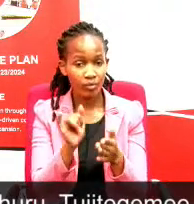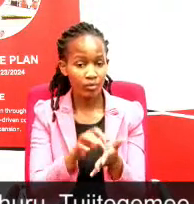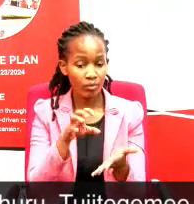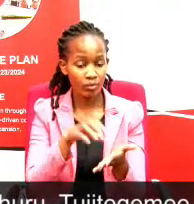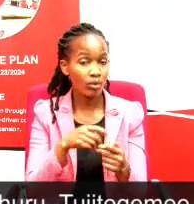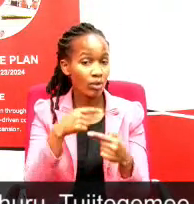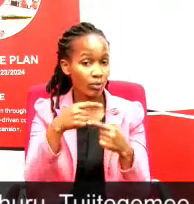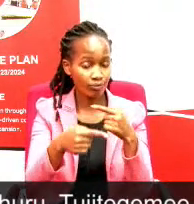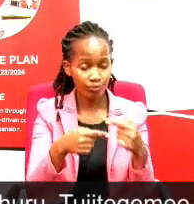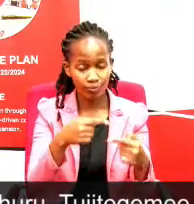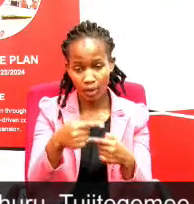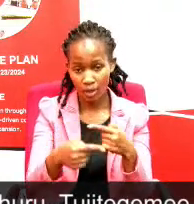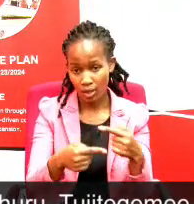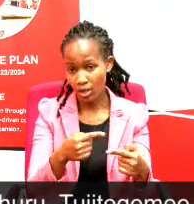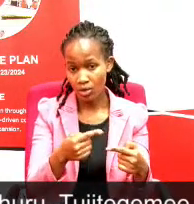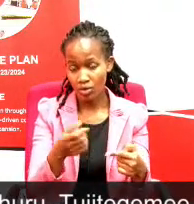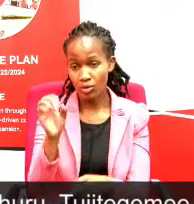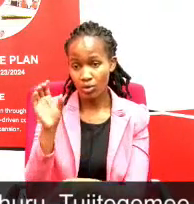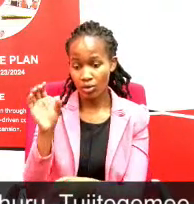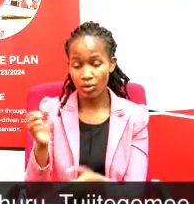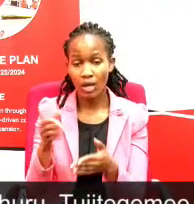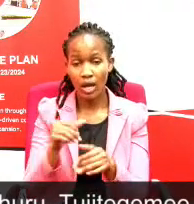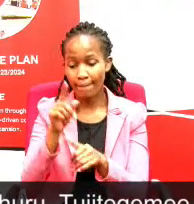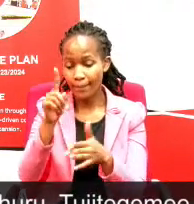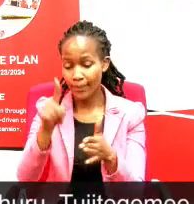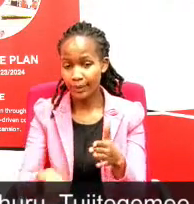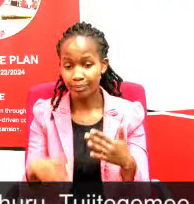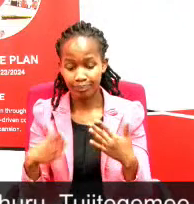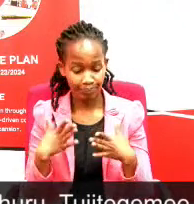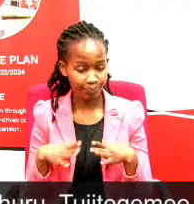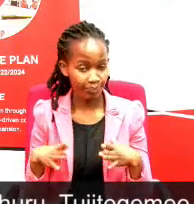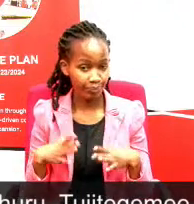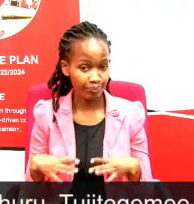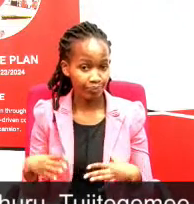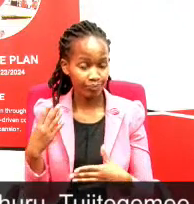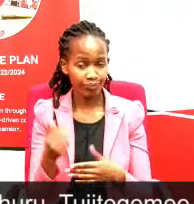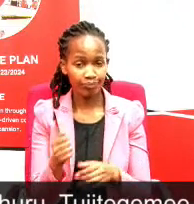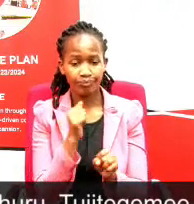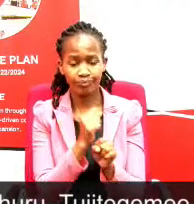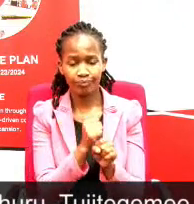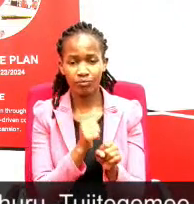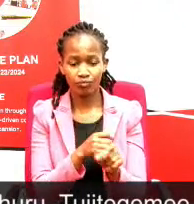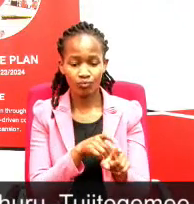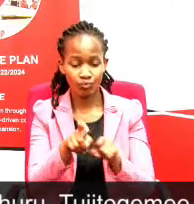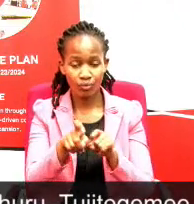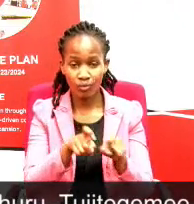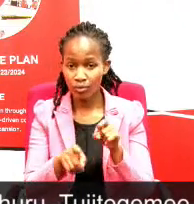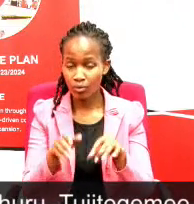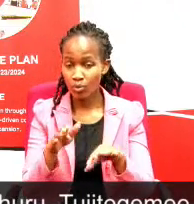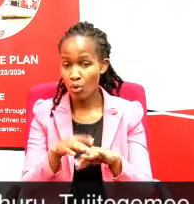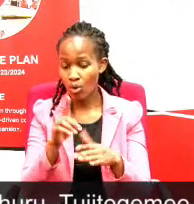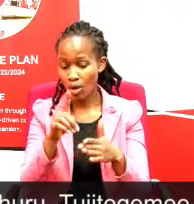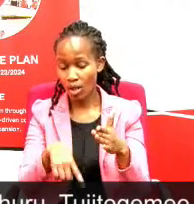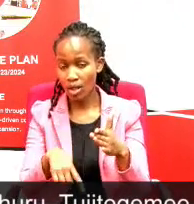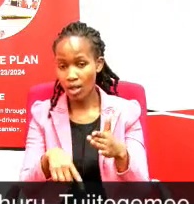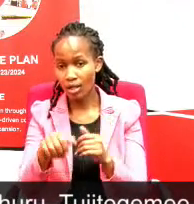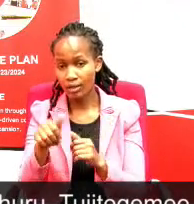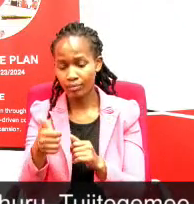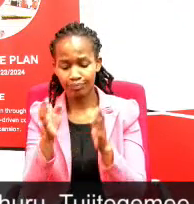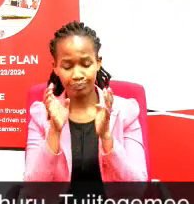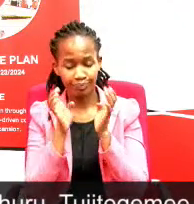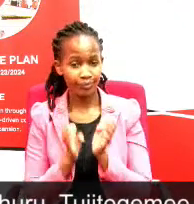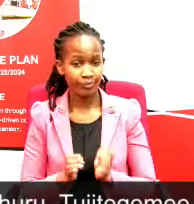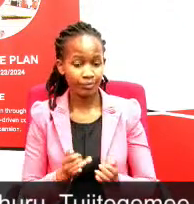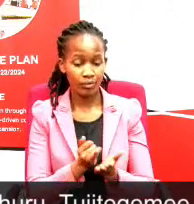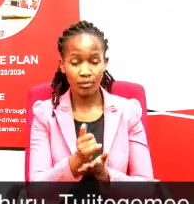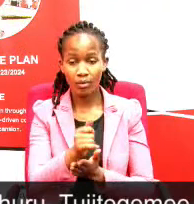going to continue. So here it's about the human capital, performance-driven on the one hand, and then ethics and